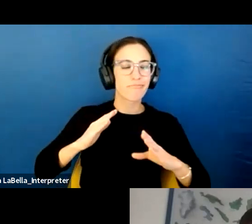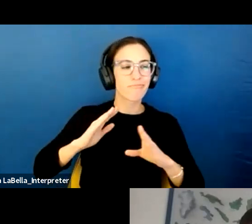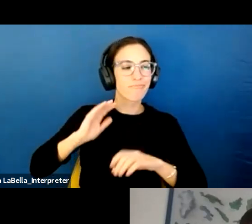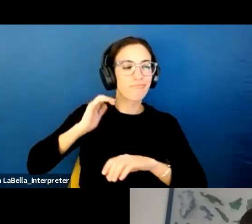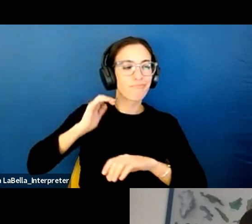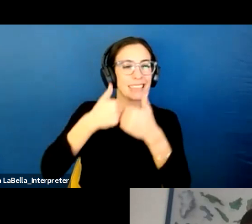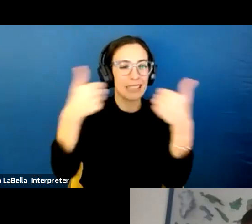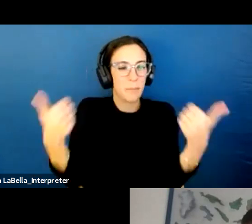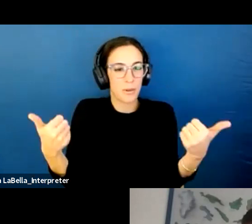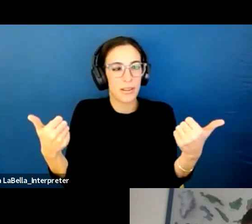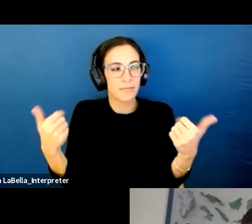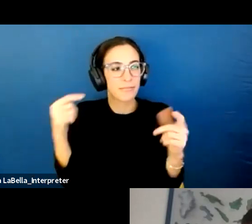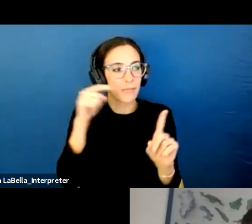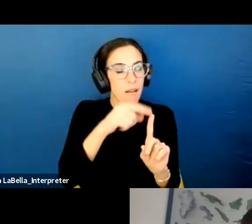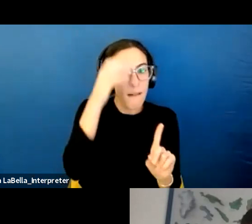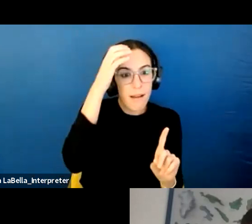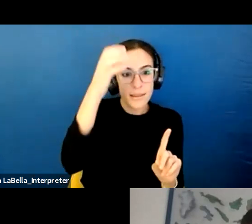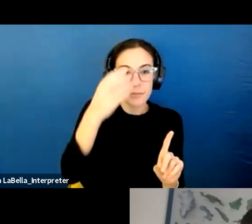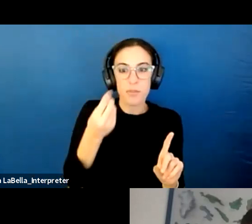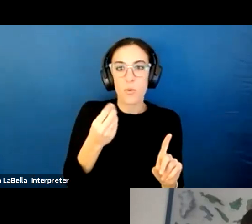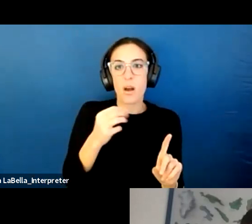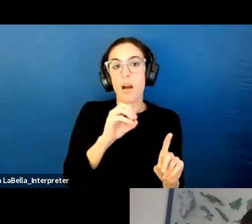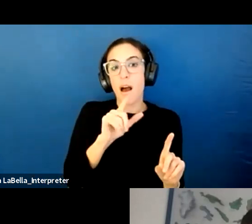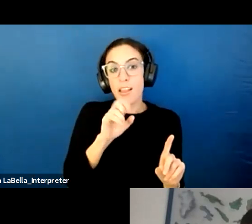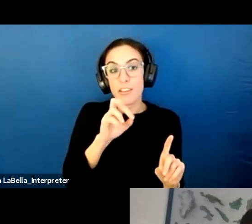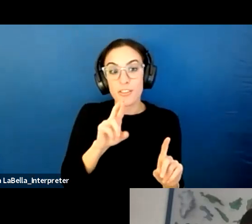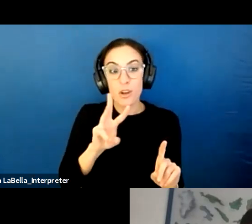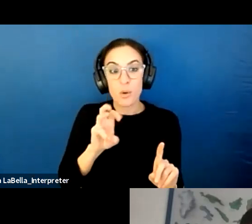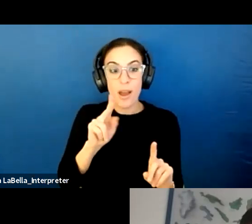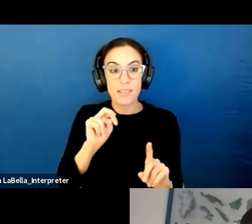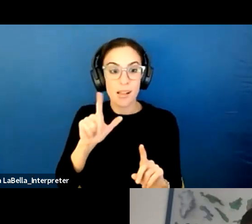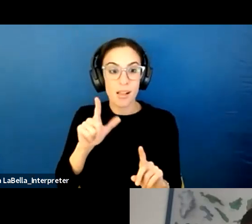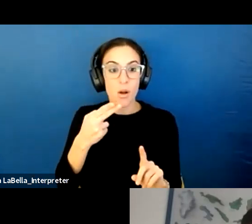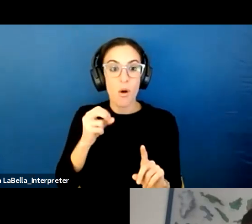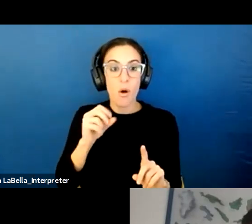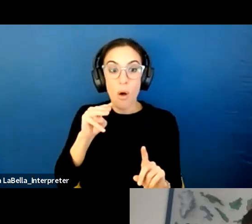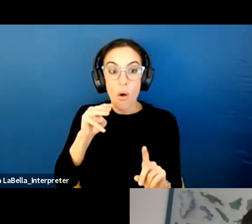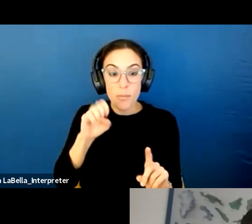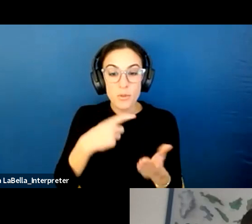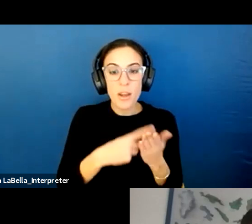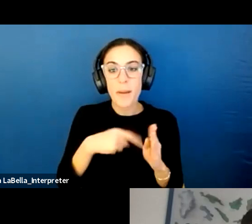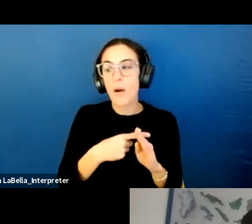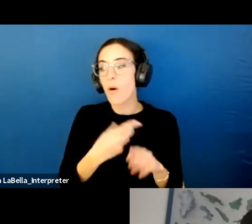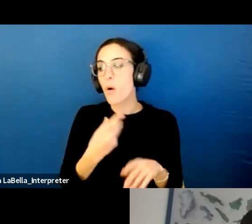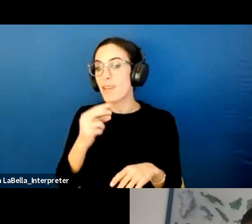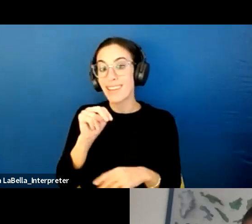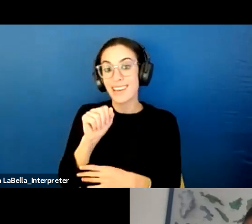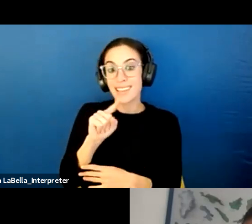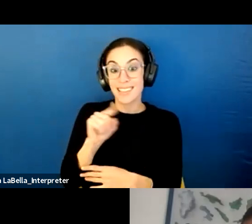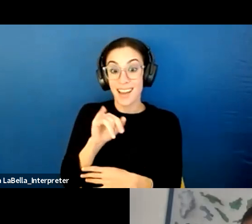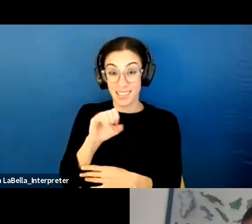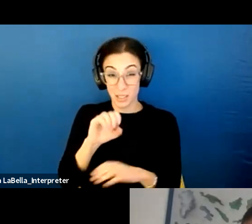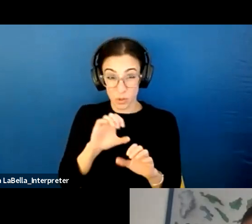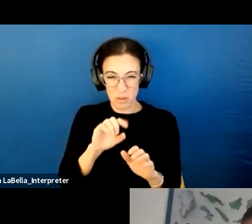of, what Oliver Wendell Holmes was talking about and what the Nazis were doing and sort of the bad eugenics,